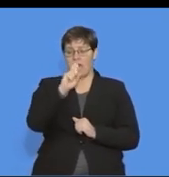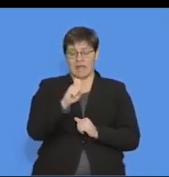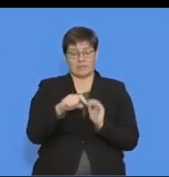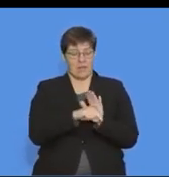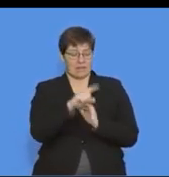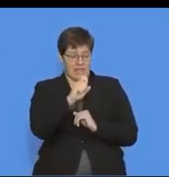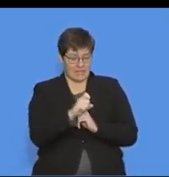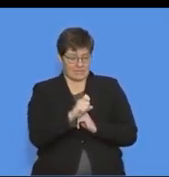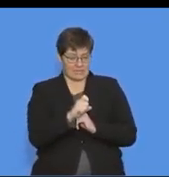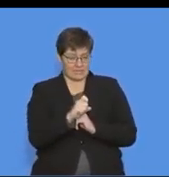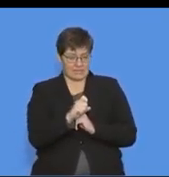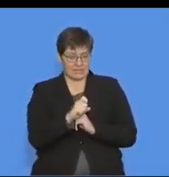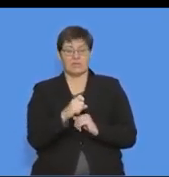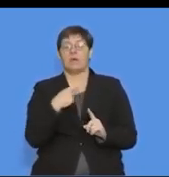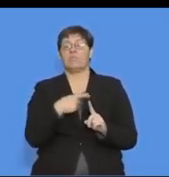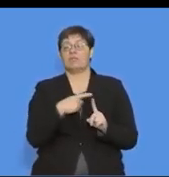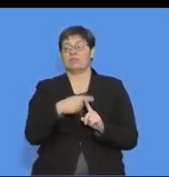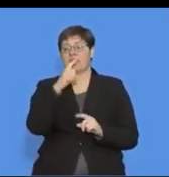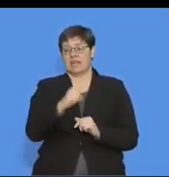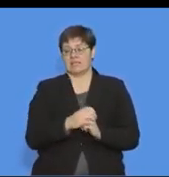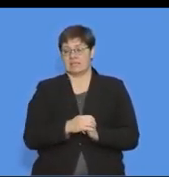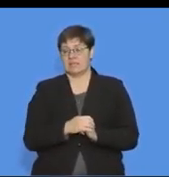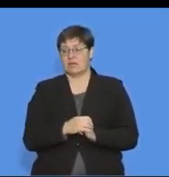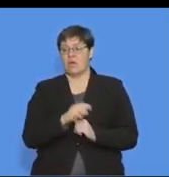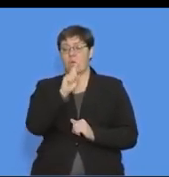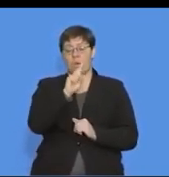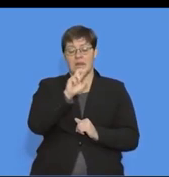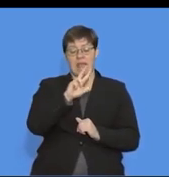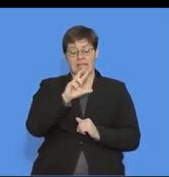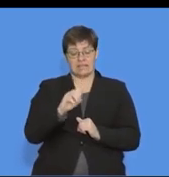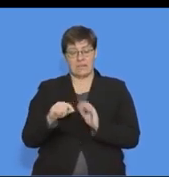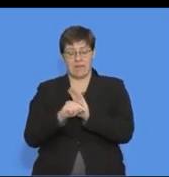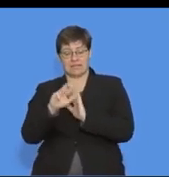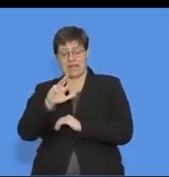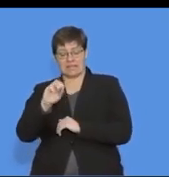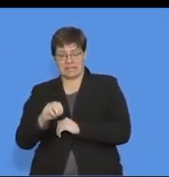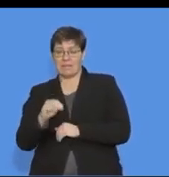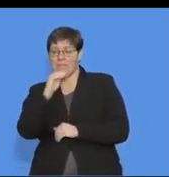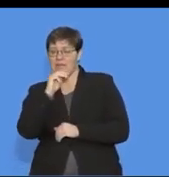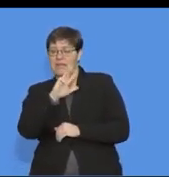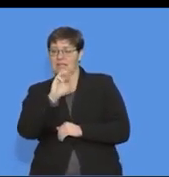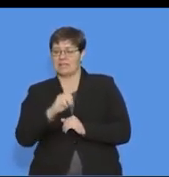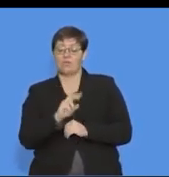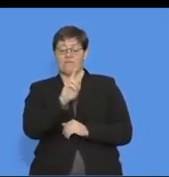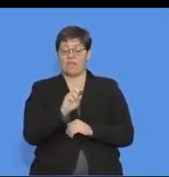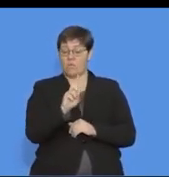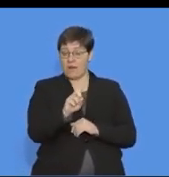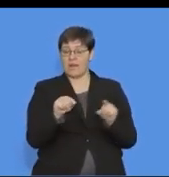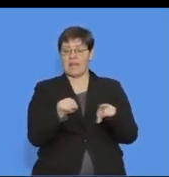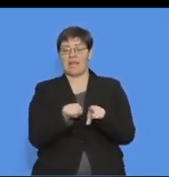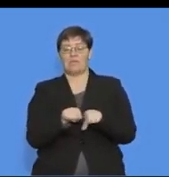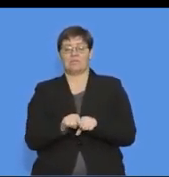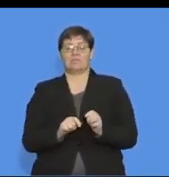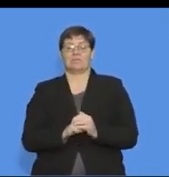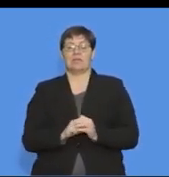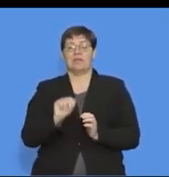x is positive x, 180 minus 90 will be 90, so V1 will be